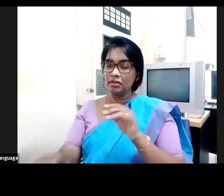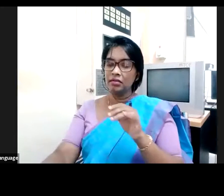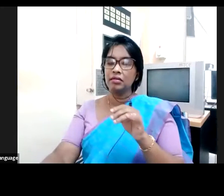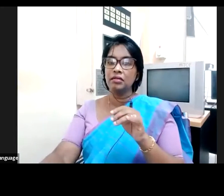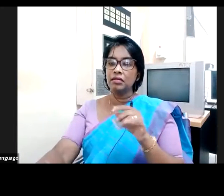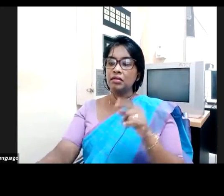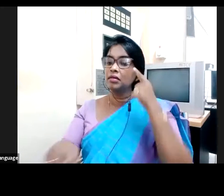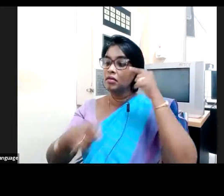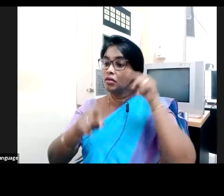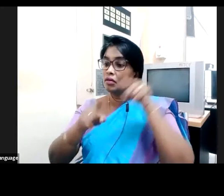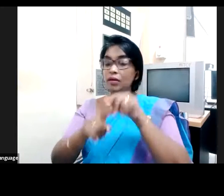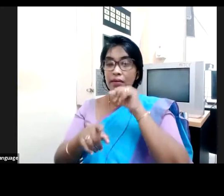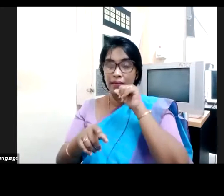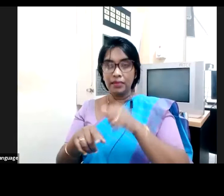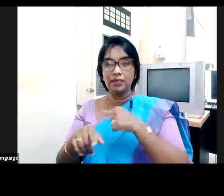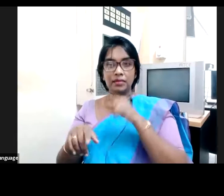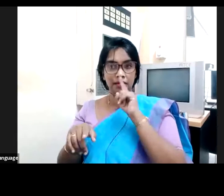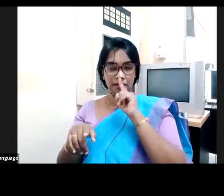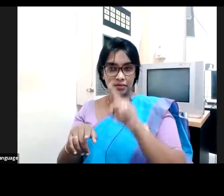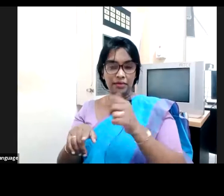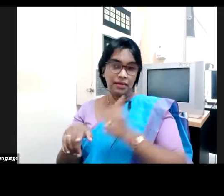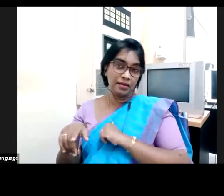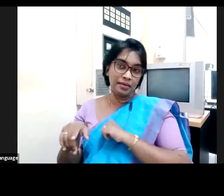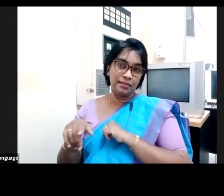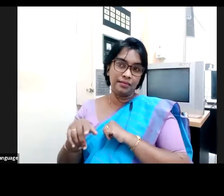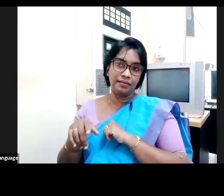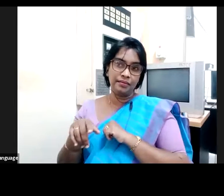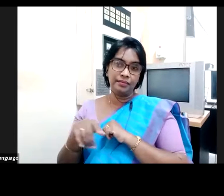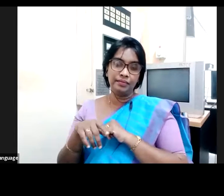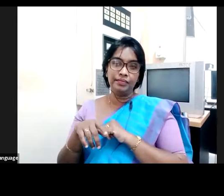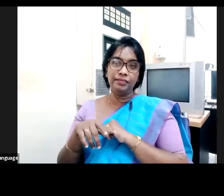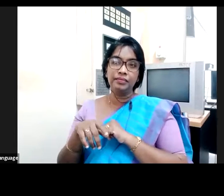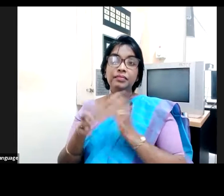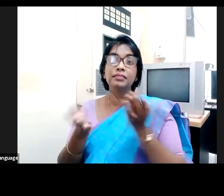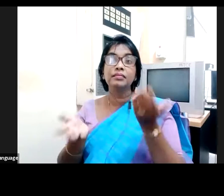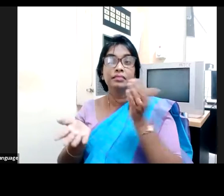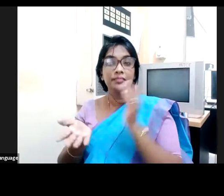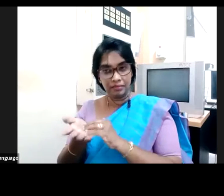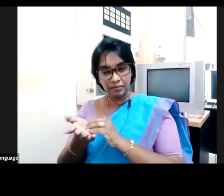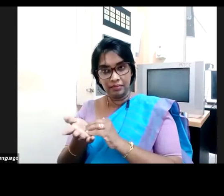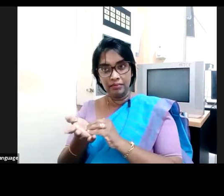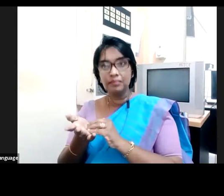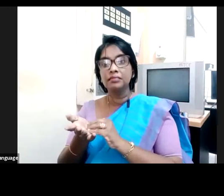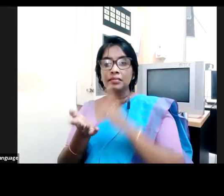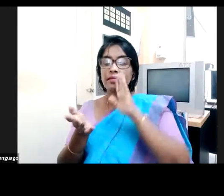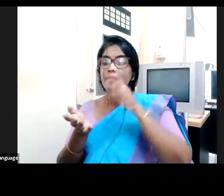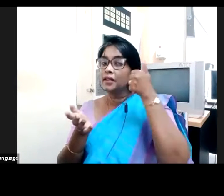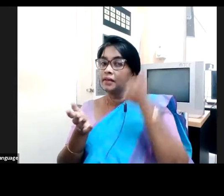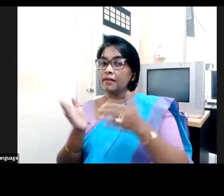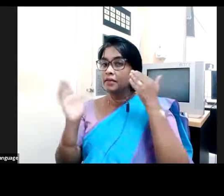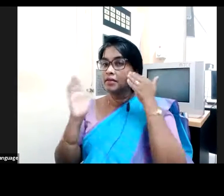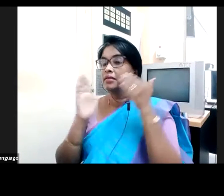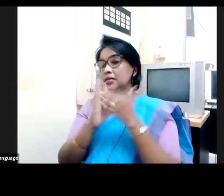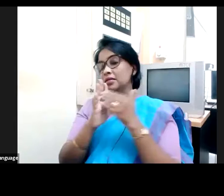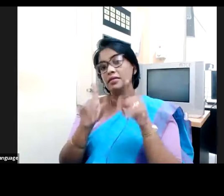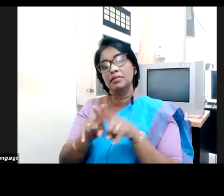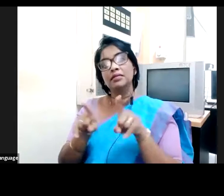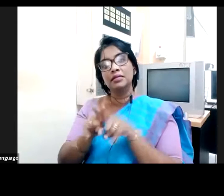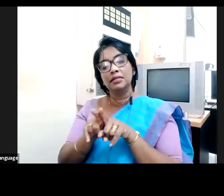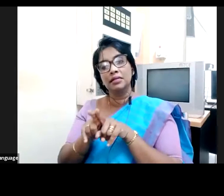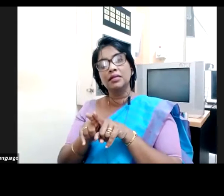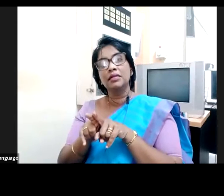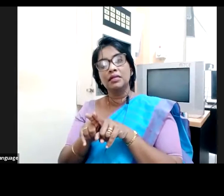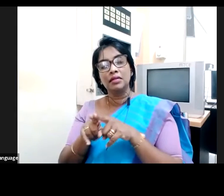And again, going back, it's a very interesting point. I would say that let's say we have to understand every